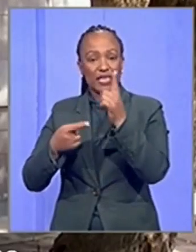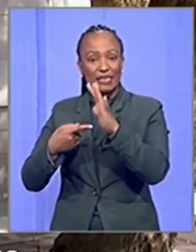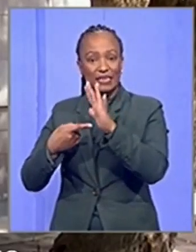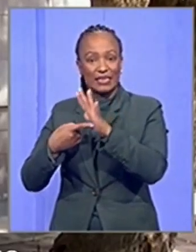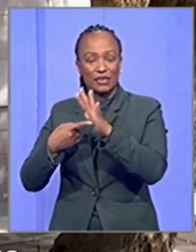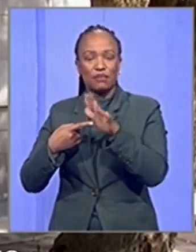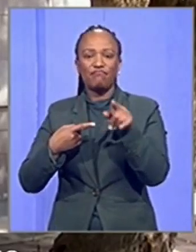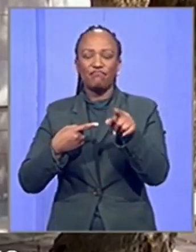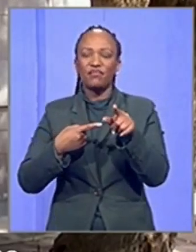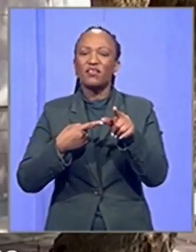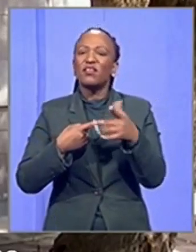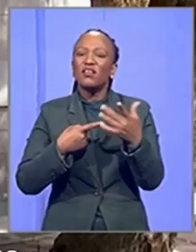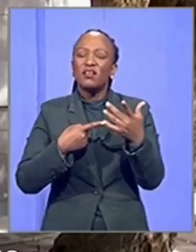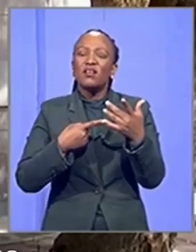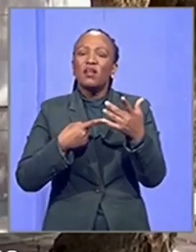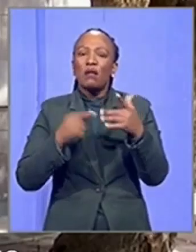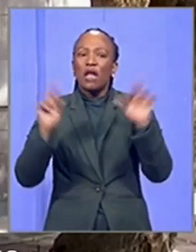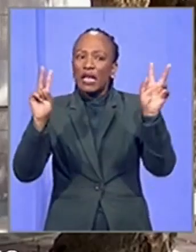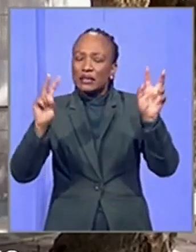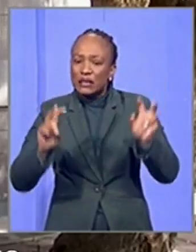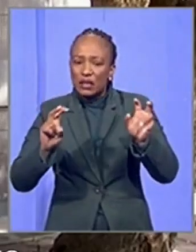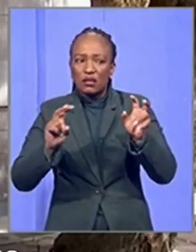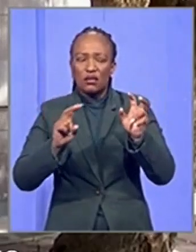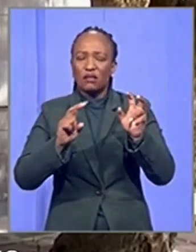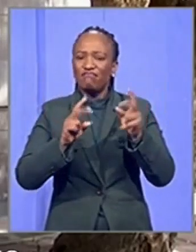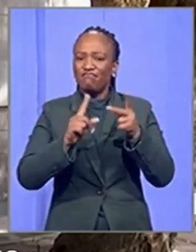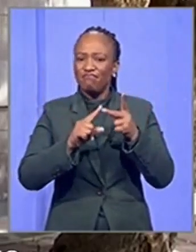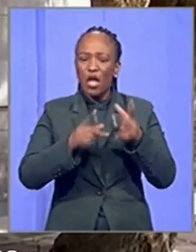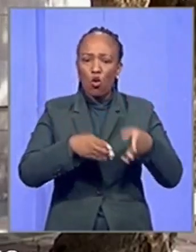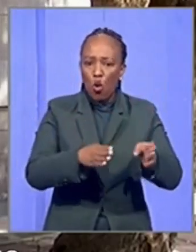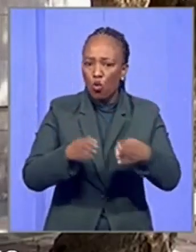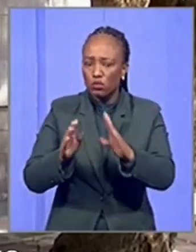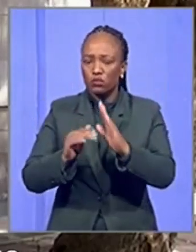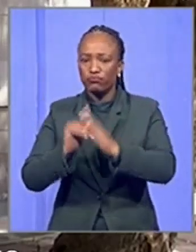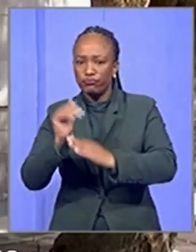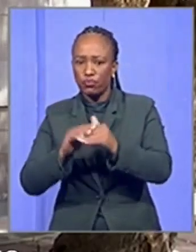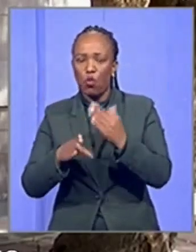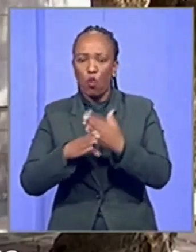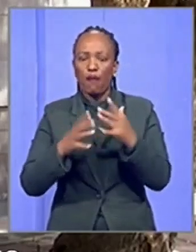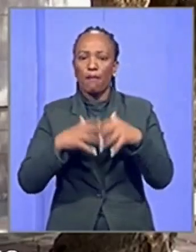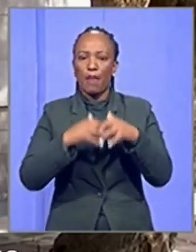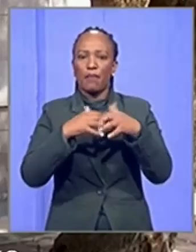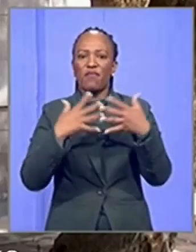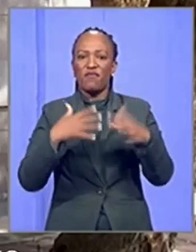jwale mesebetsi ya qala jwale matjhabeng since our investment